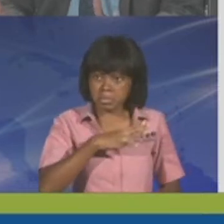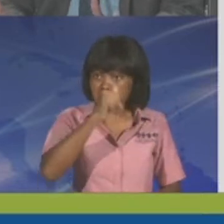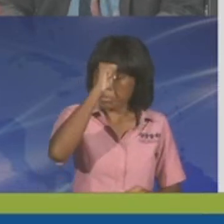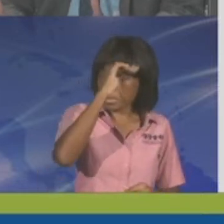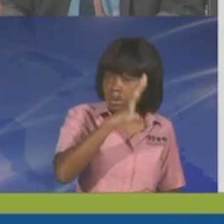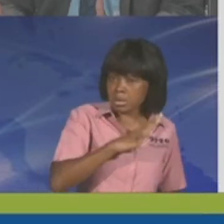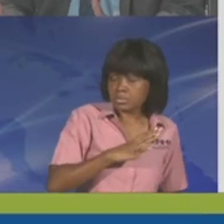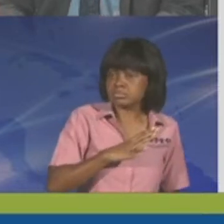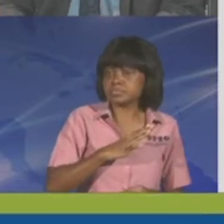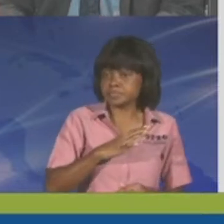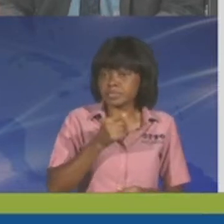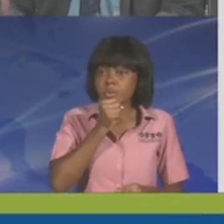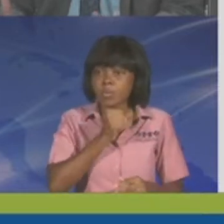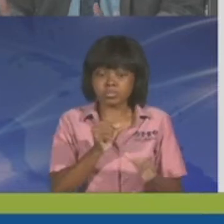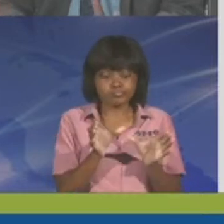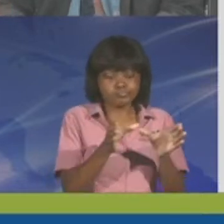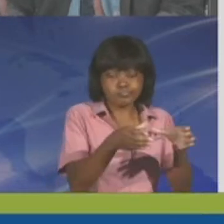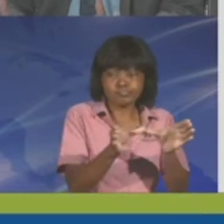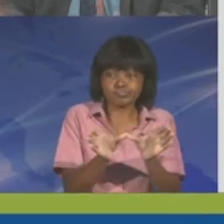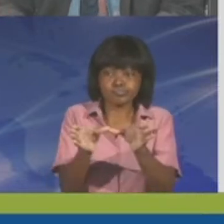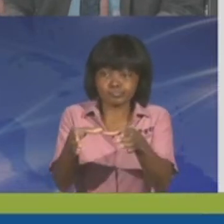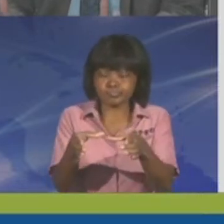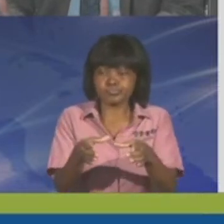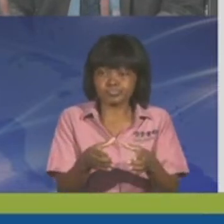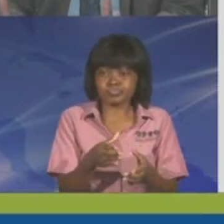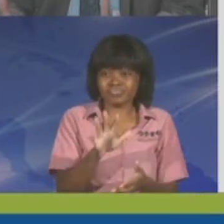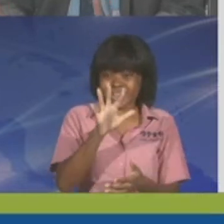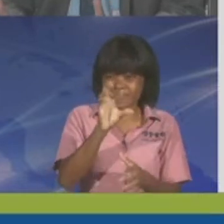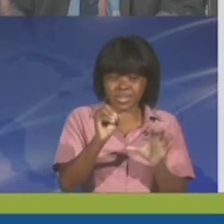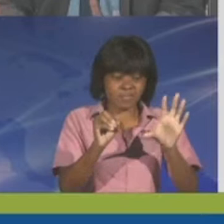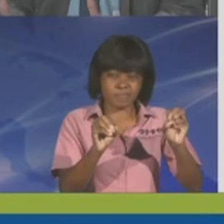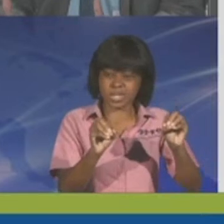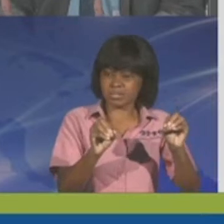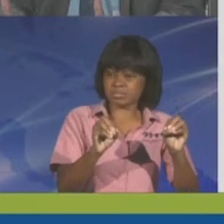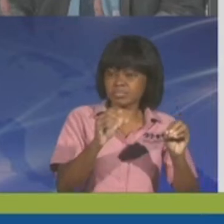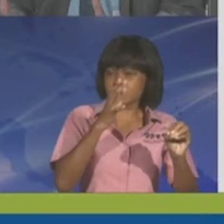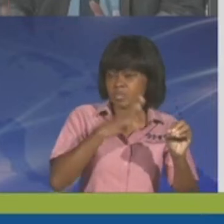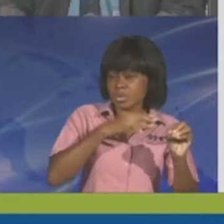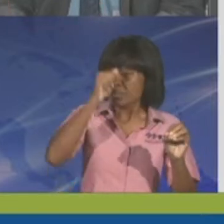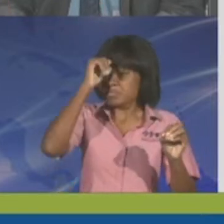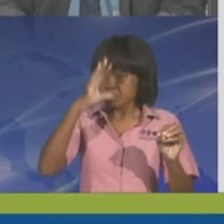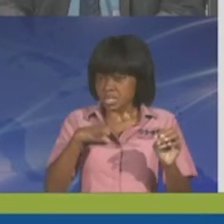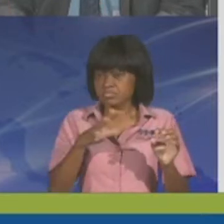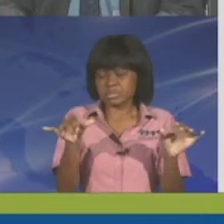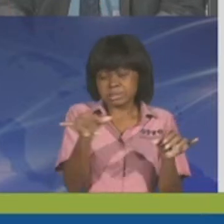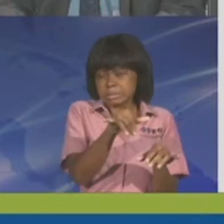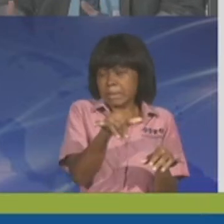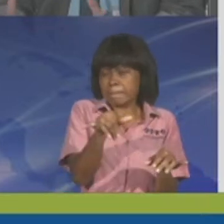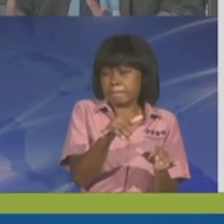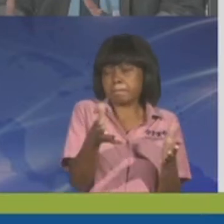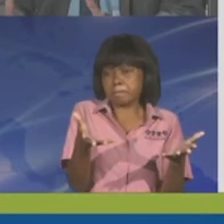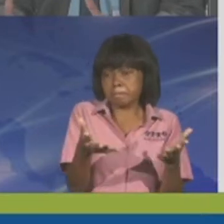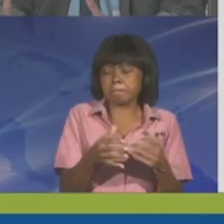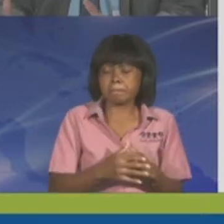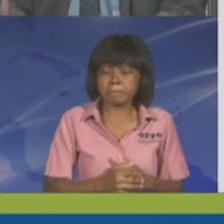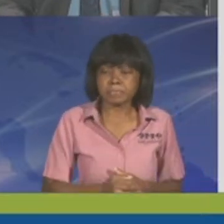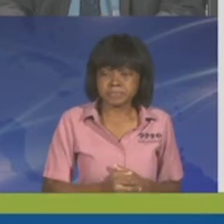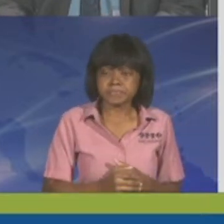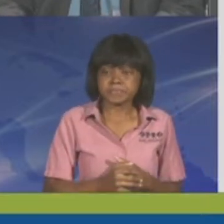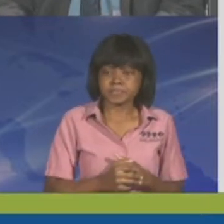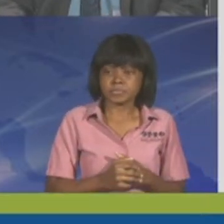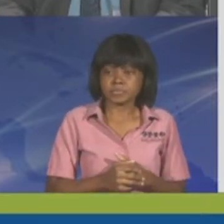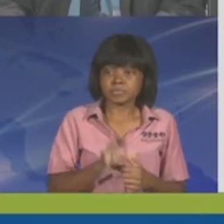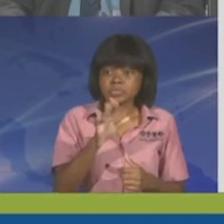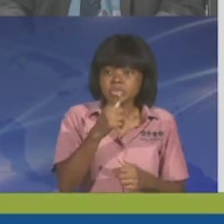throughout the epidemic. We've seen that there have been about 50-50 males to females, and the main age groups